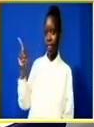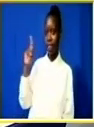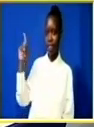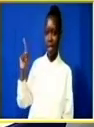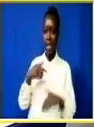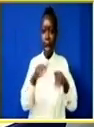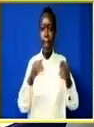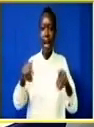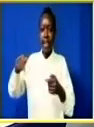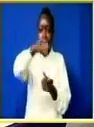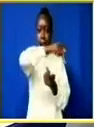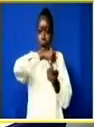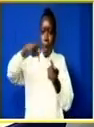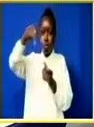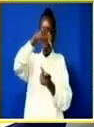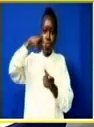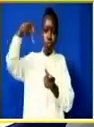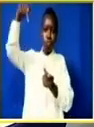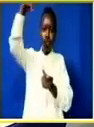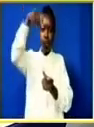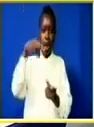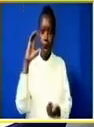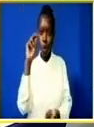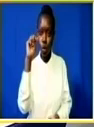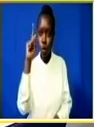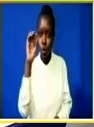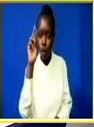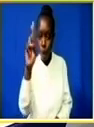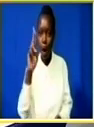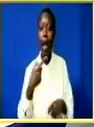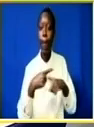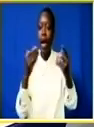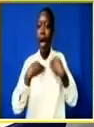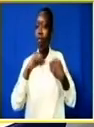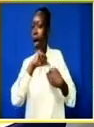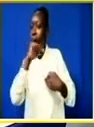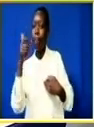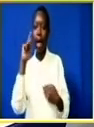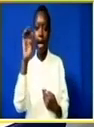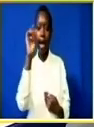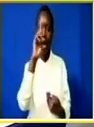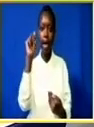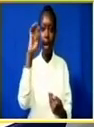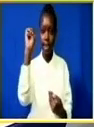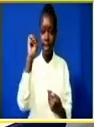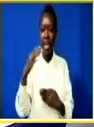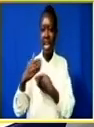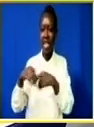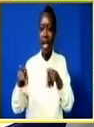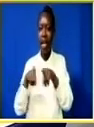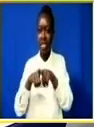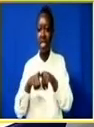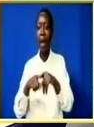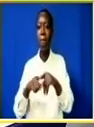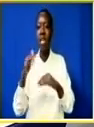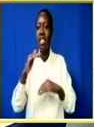Then we have terrace. Mm-hmm. When we talk about terrace, mm-hmm. they usually form things like look like stairs. Mm. Have you